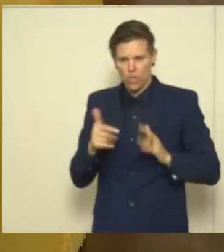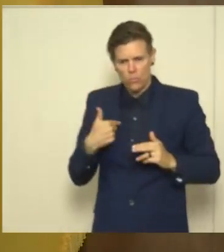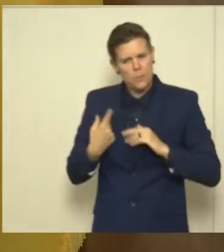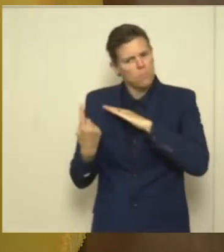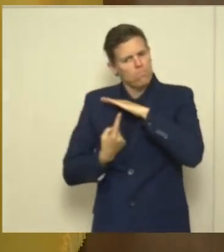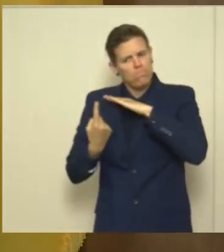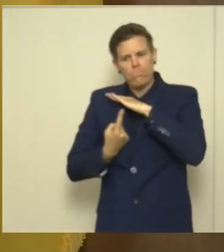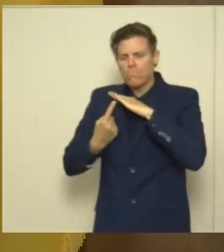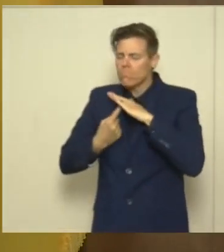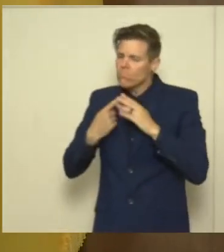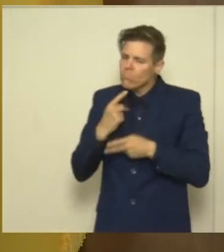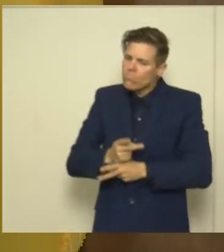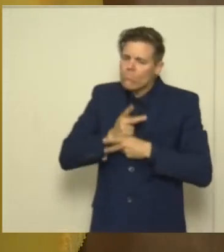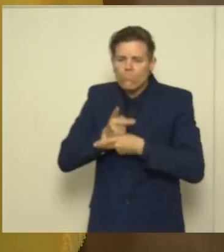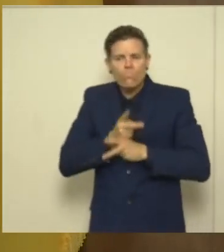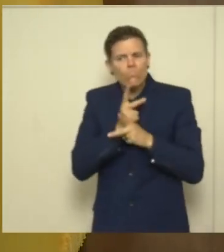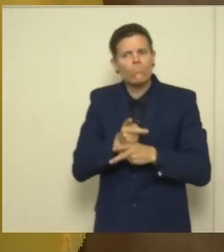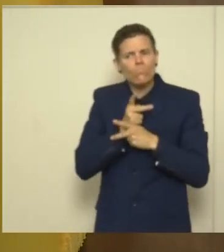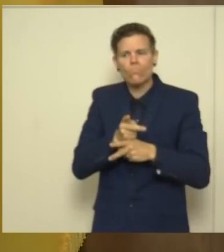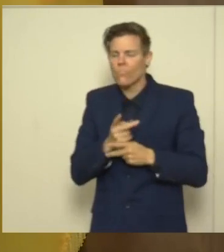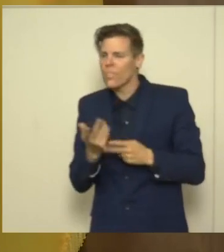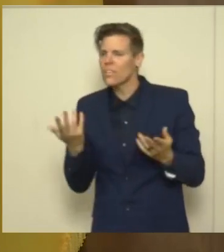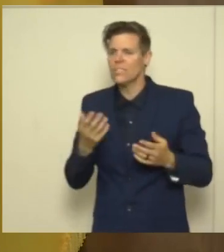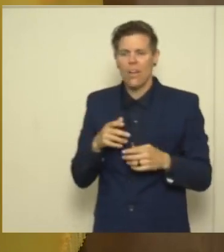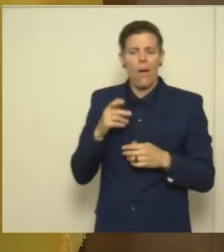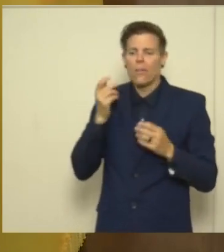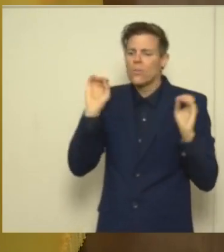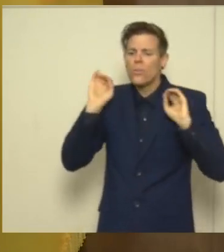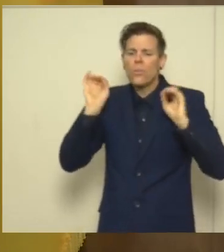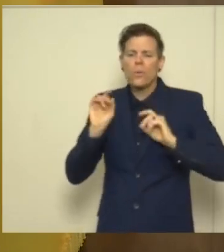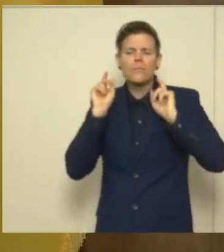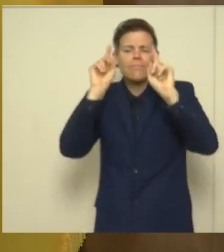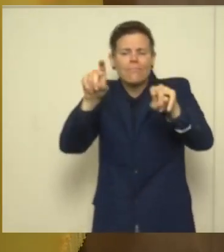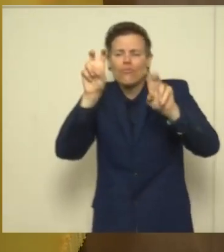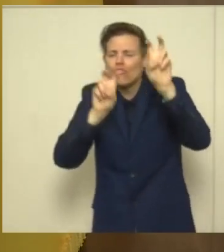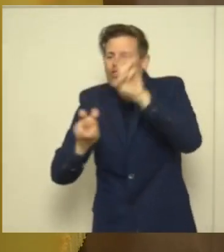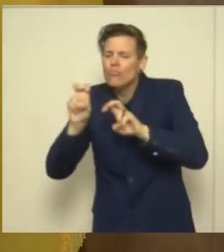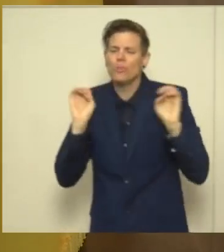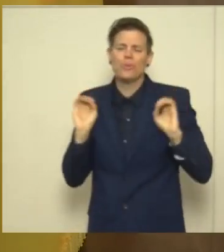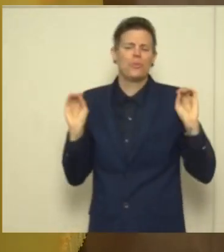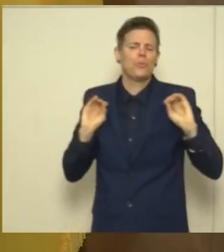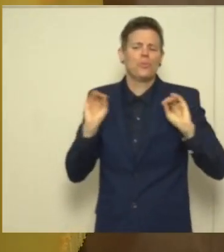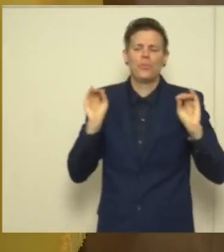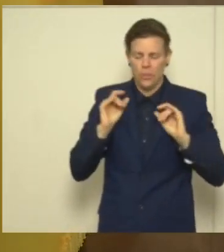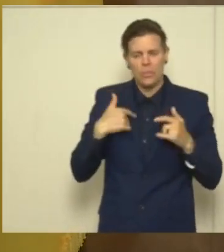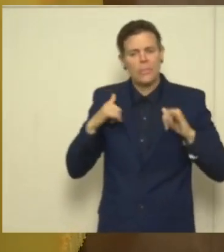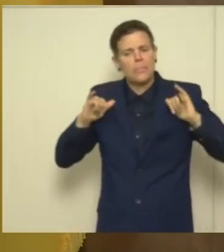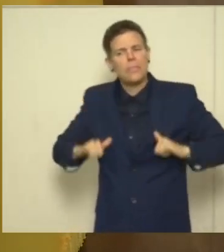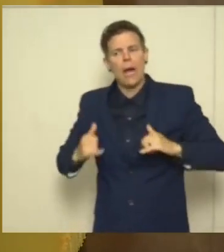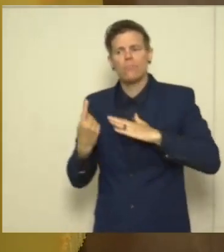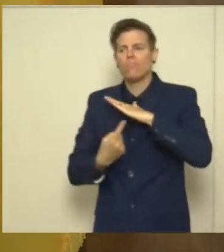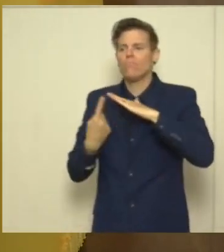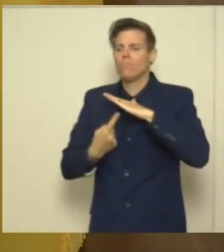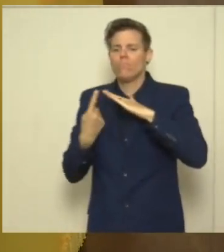cornhole tournament dies because they were exposed to somebody who did